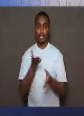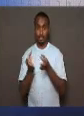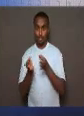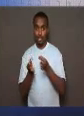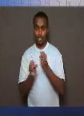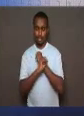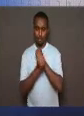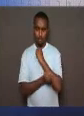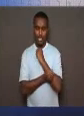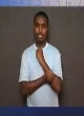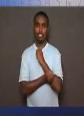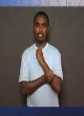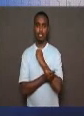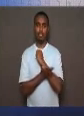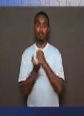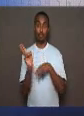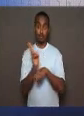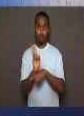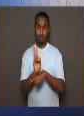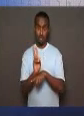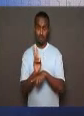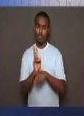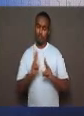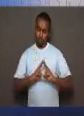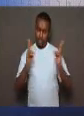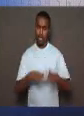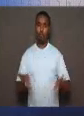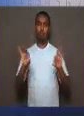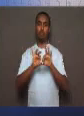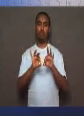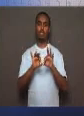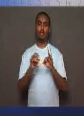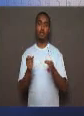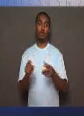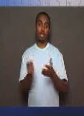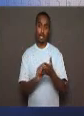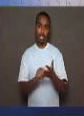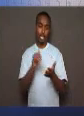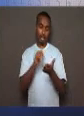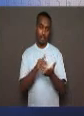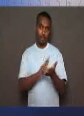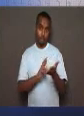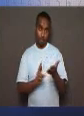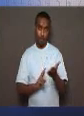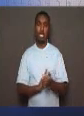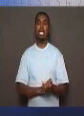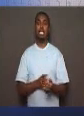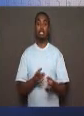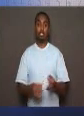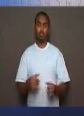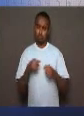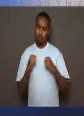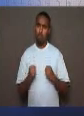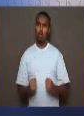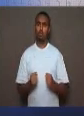Describing the basic aspects of a film is very important when writing a review, since it is possible